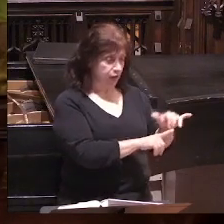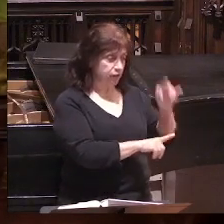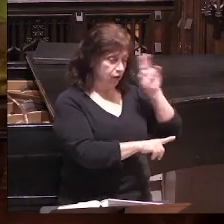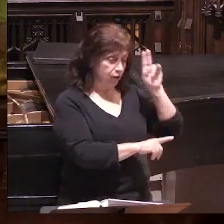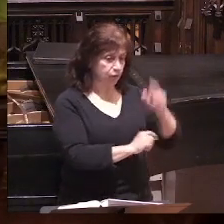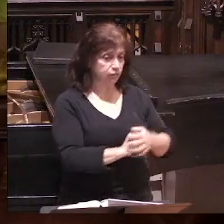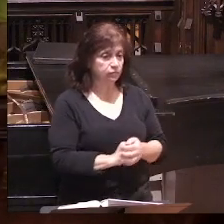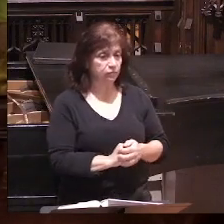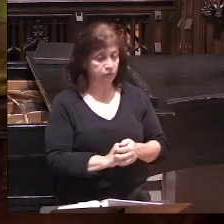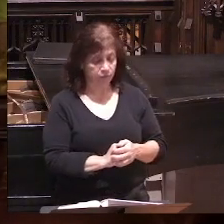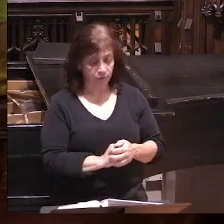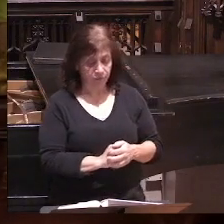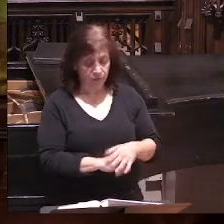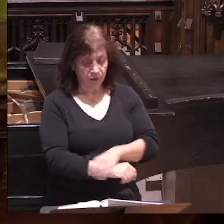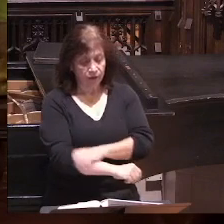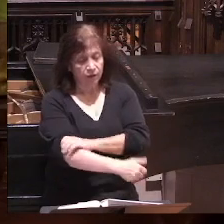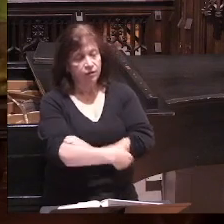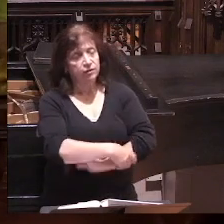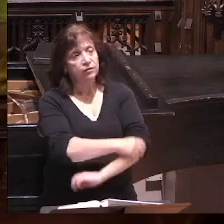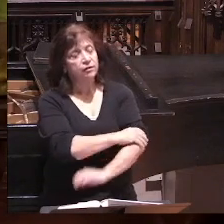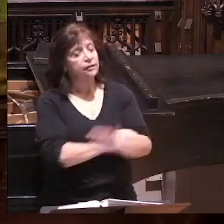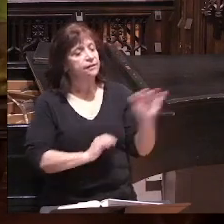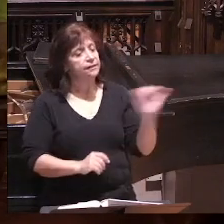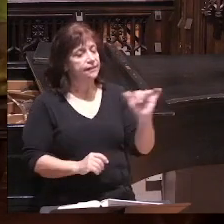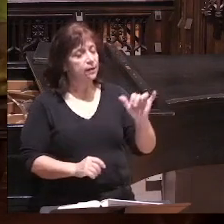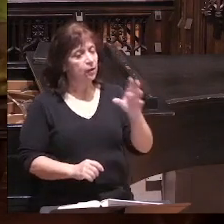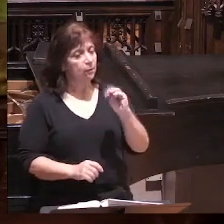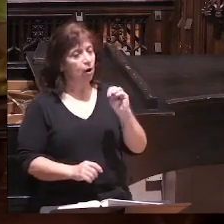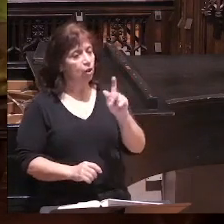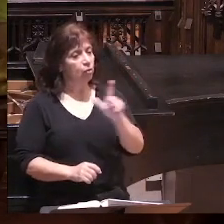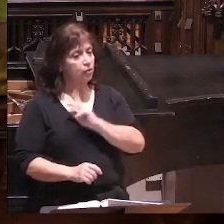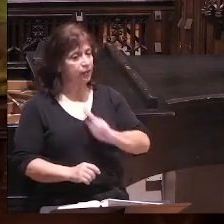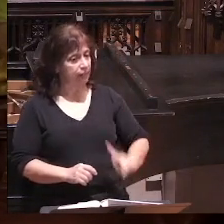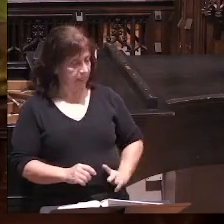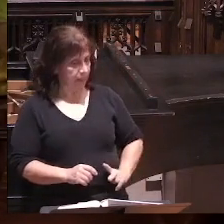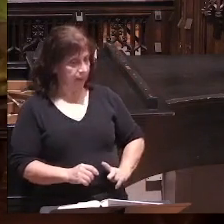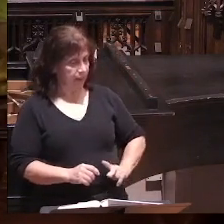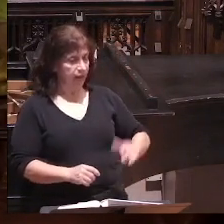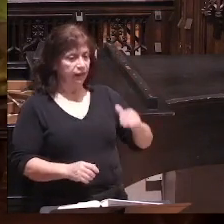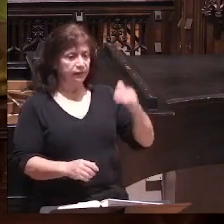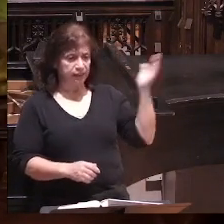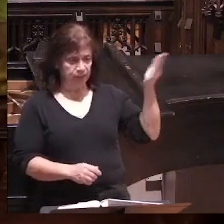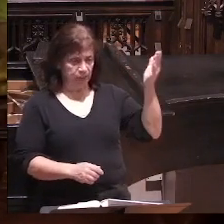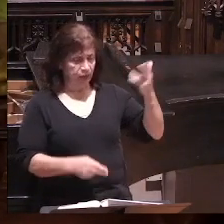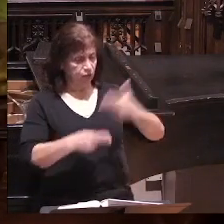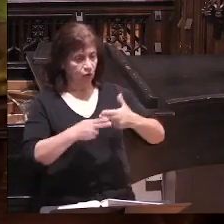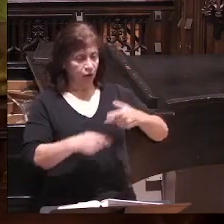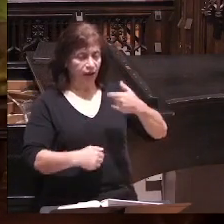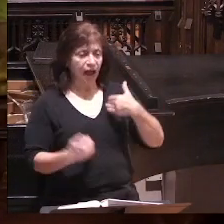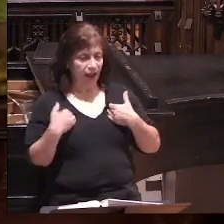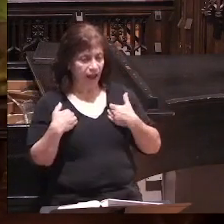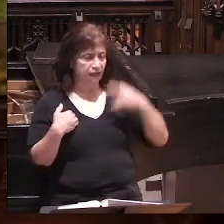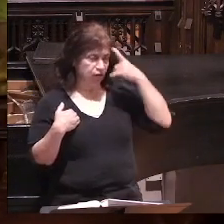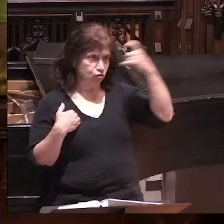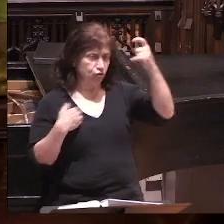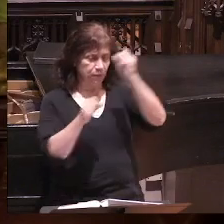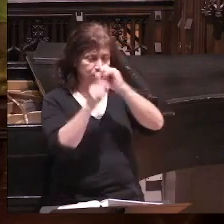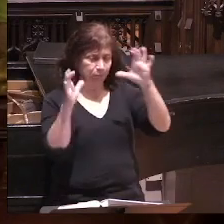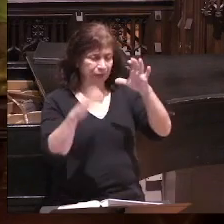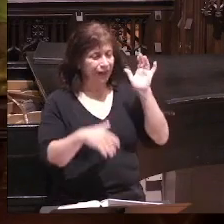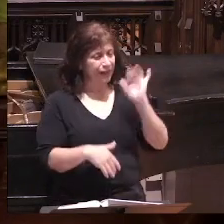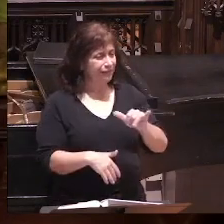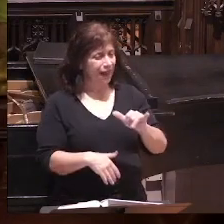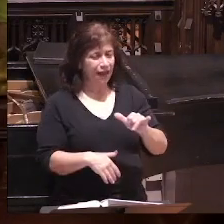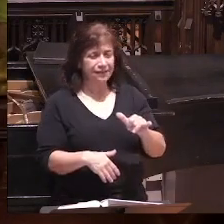The I Have a Dream speech, given by Reverend Dr. Martin Luther King Jr., is known as one of the most